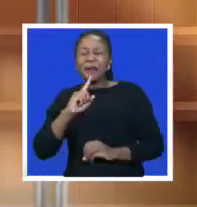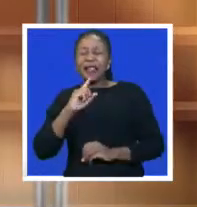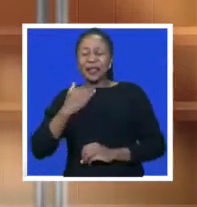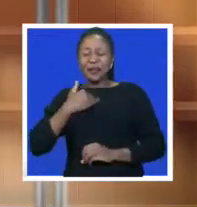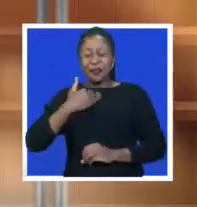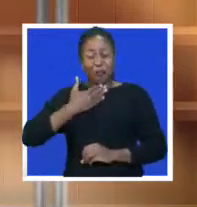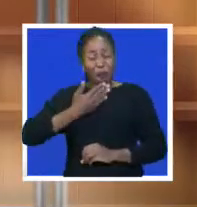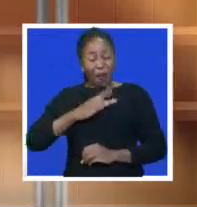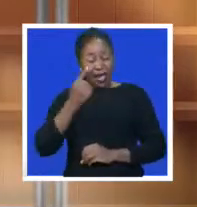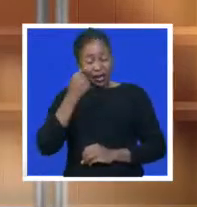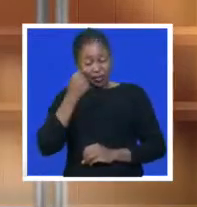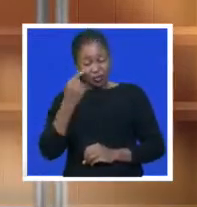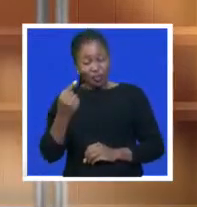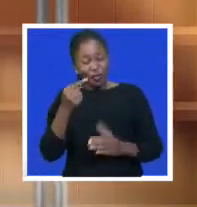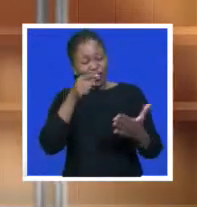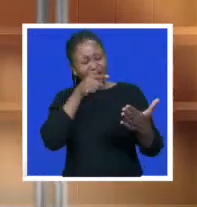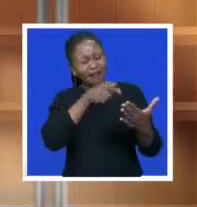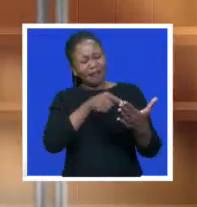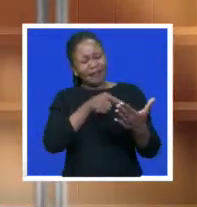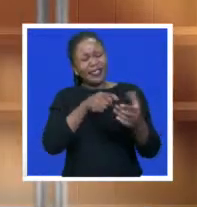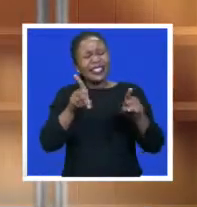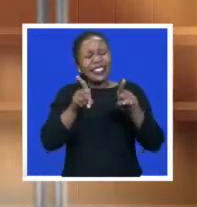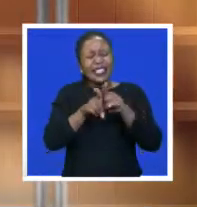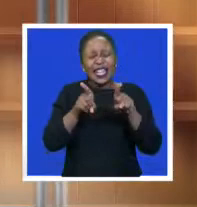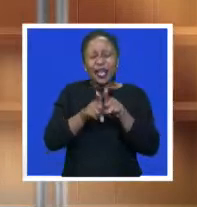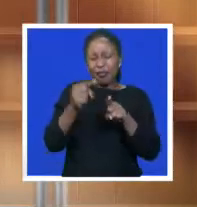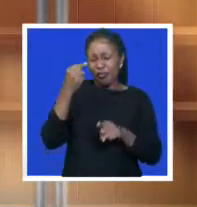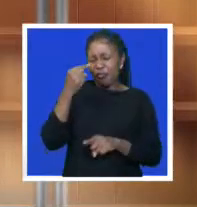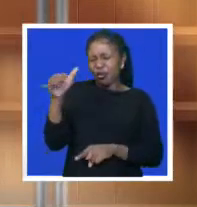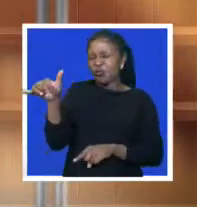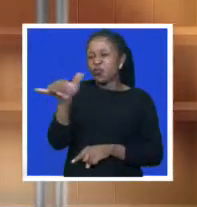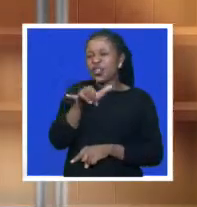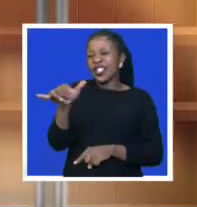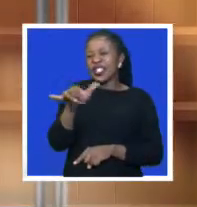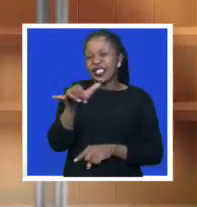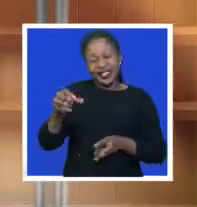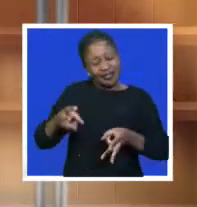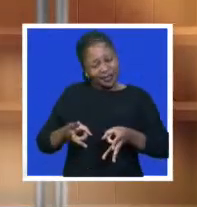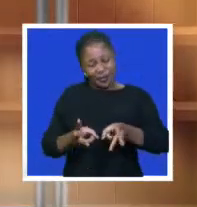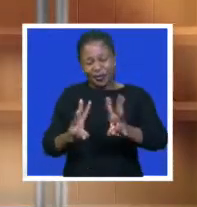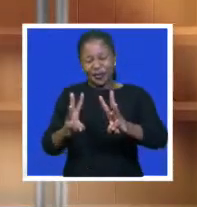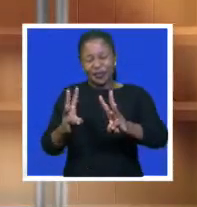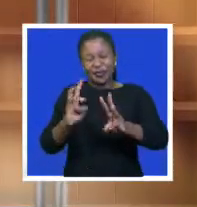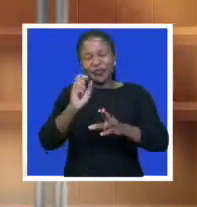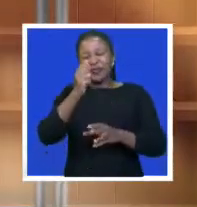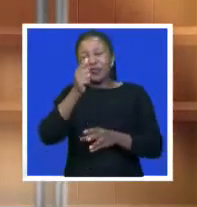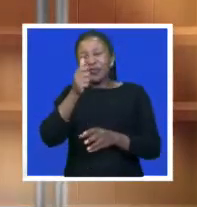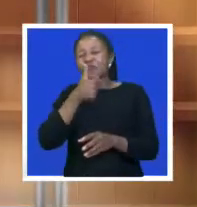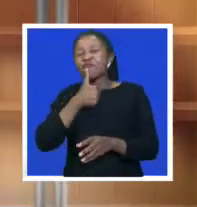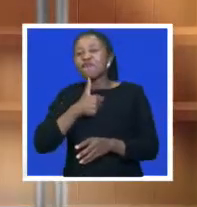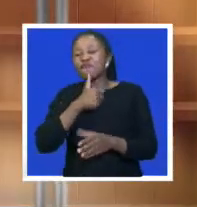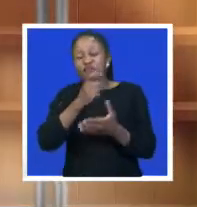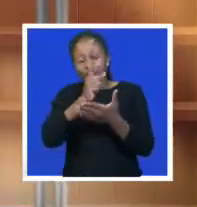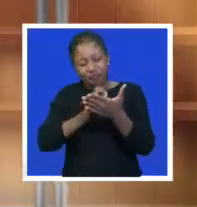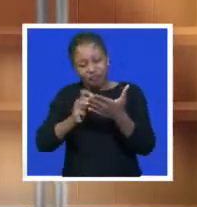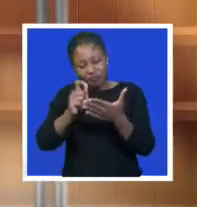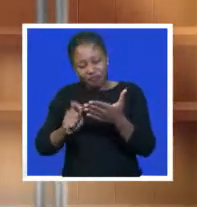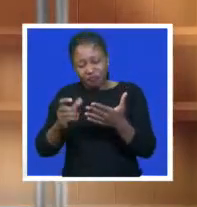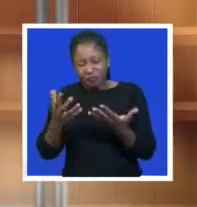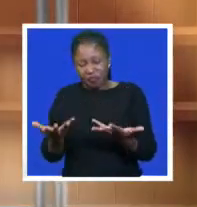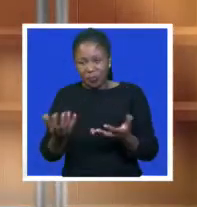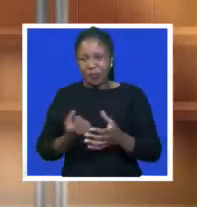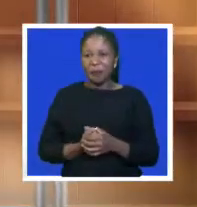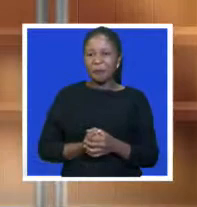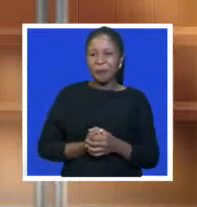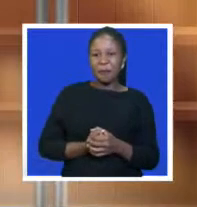the language in your writing. So writing will follow in the not so distant future, and we should be able, whether it's a